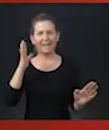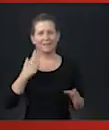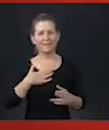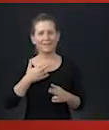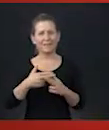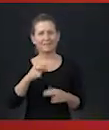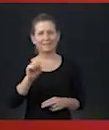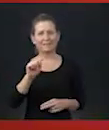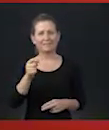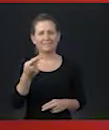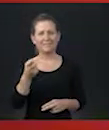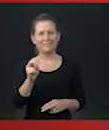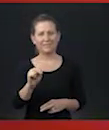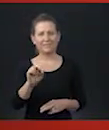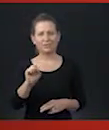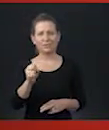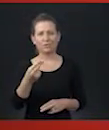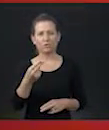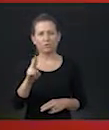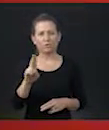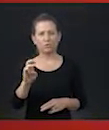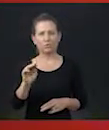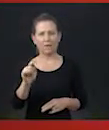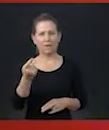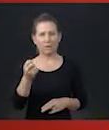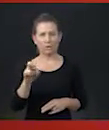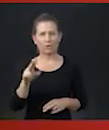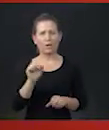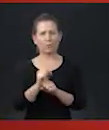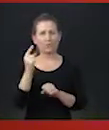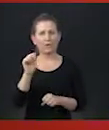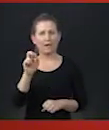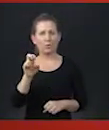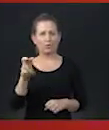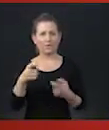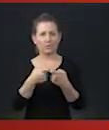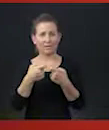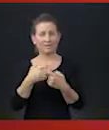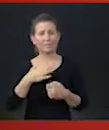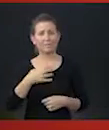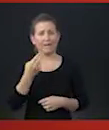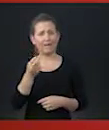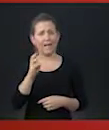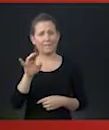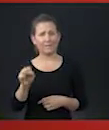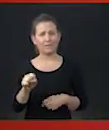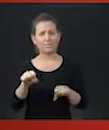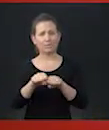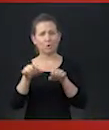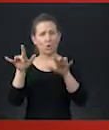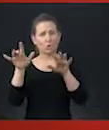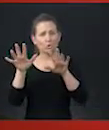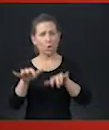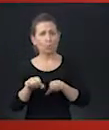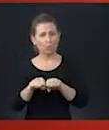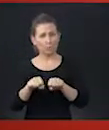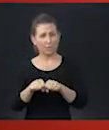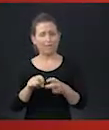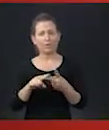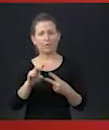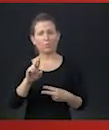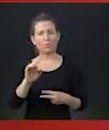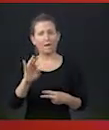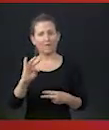I'm Steven Schumacher. I work for Arrow Electronics. My hobbies are snowshoeing, rafting, skiing, and